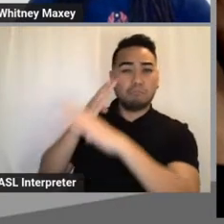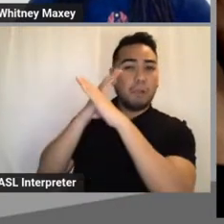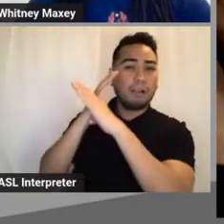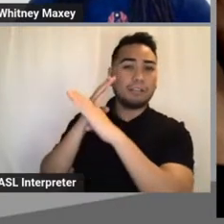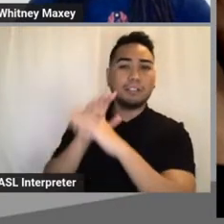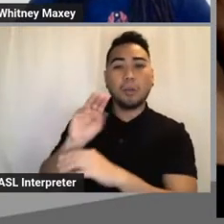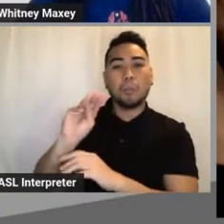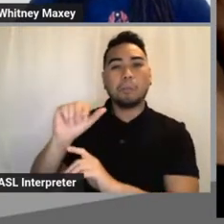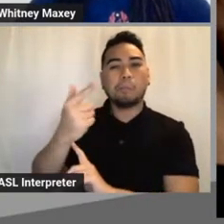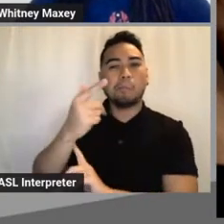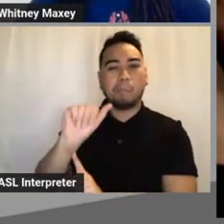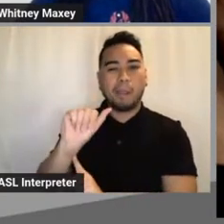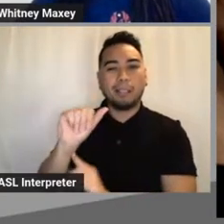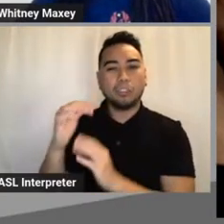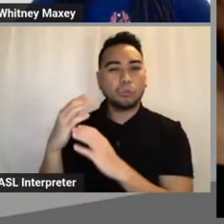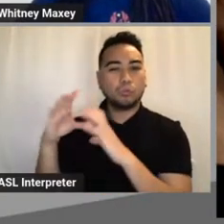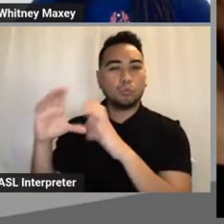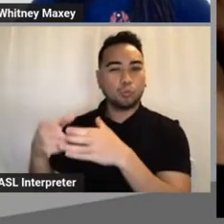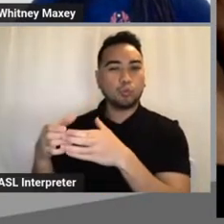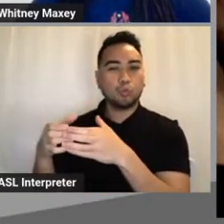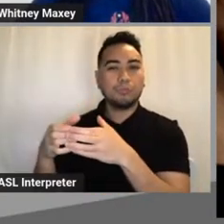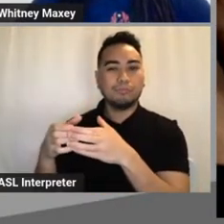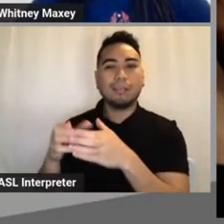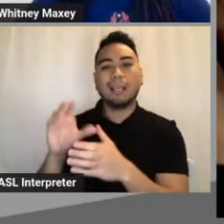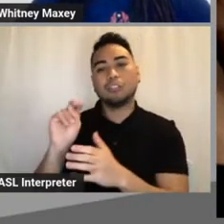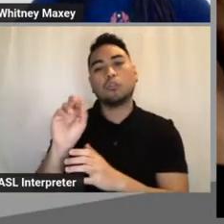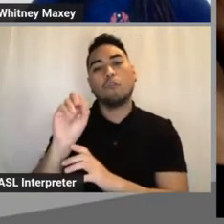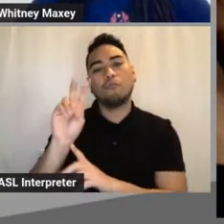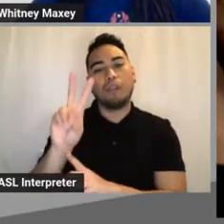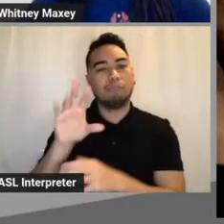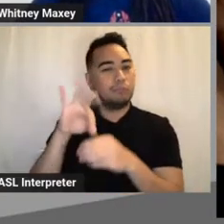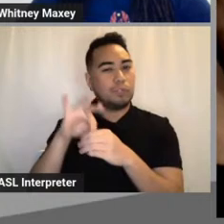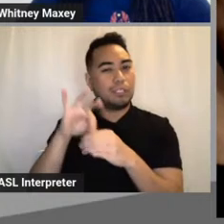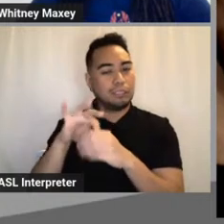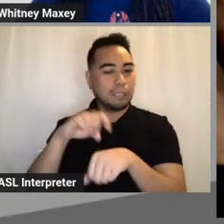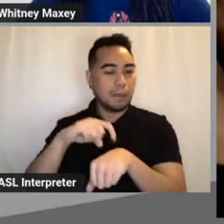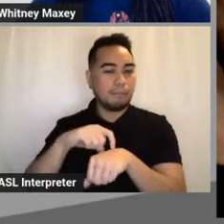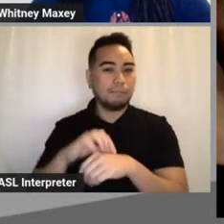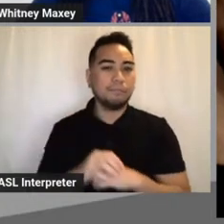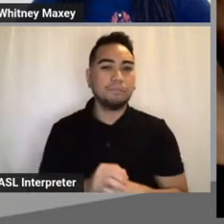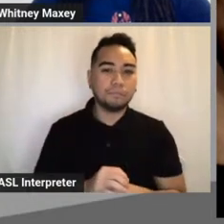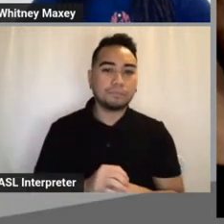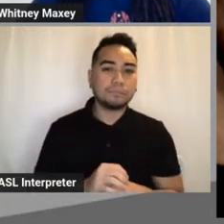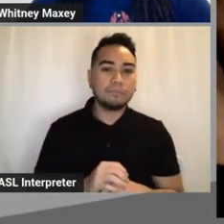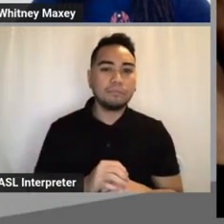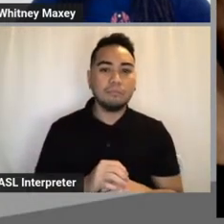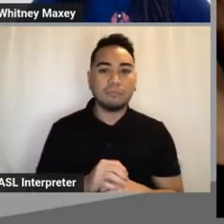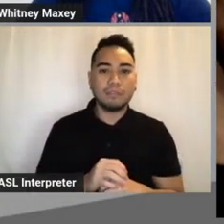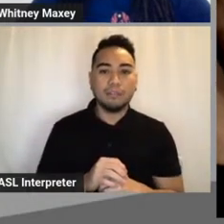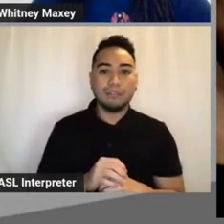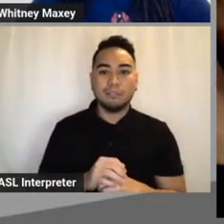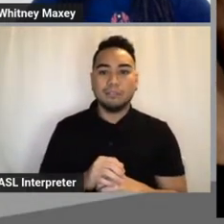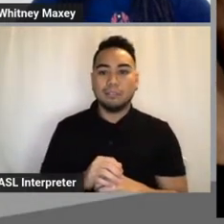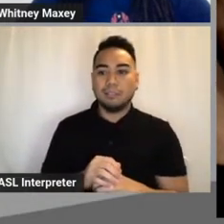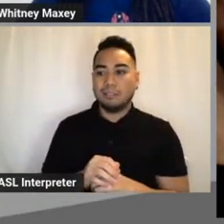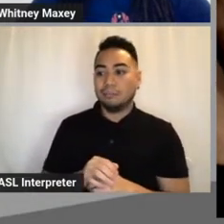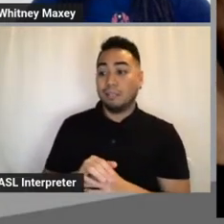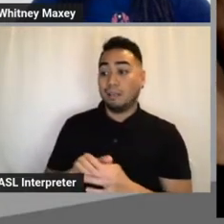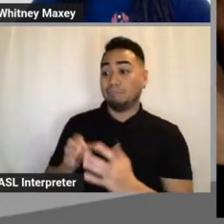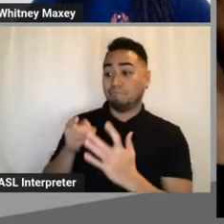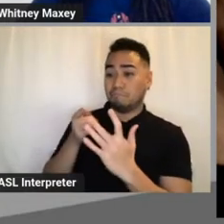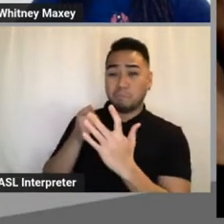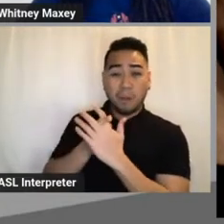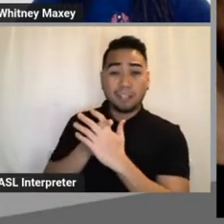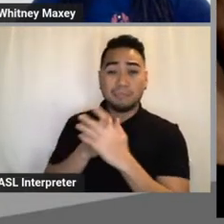Progressives' ability to build and lead within a front to push MAGA back to the margins will eventually position us to push for major changes